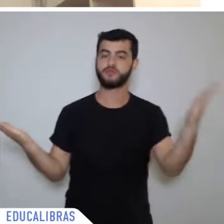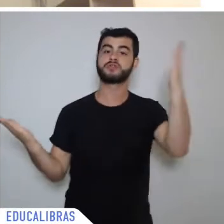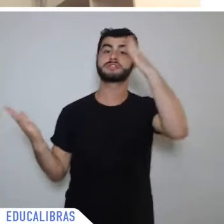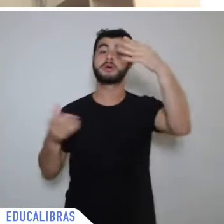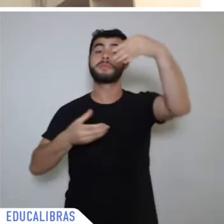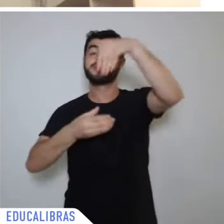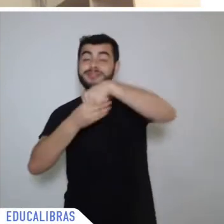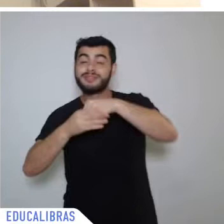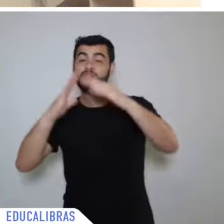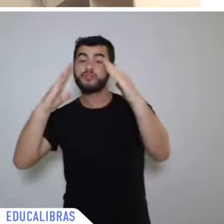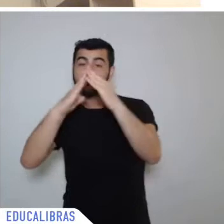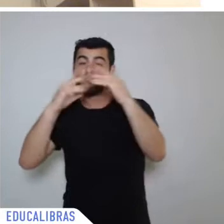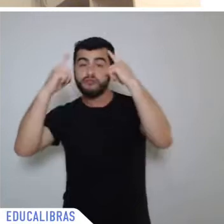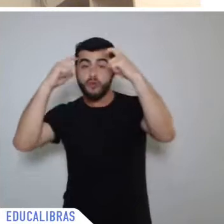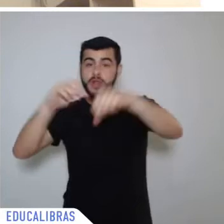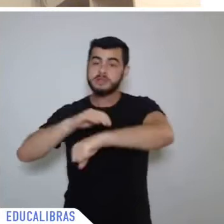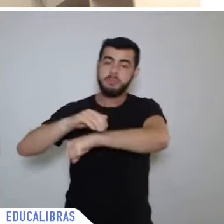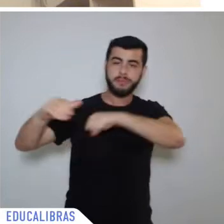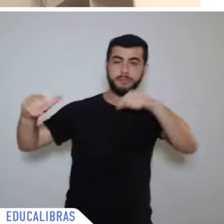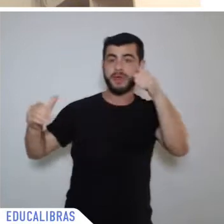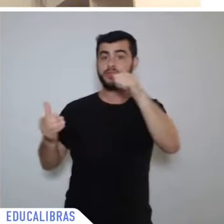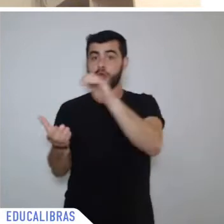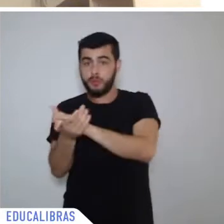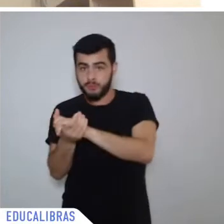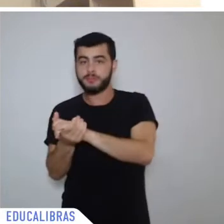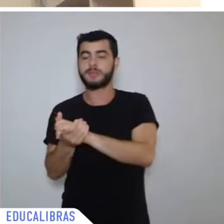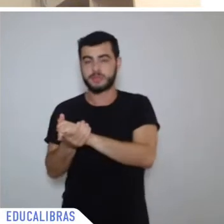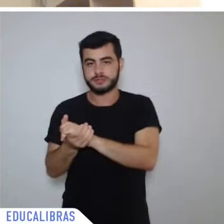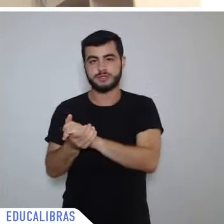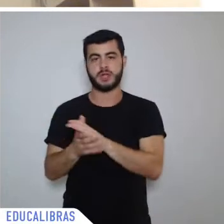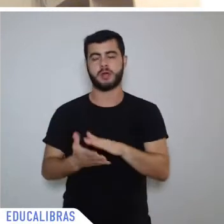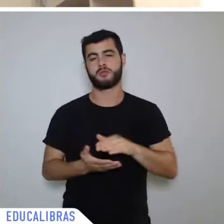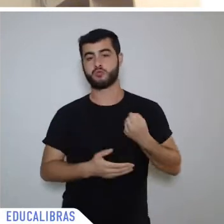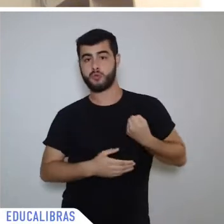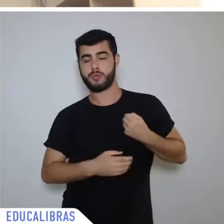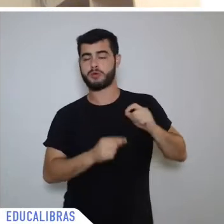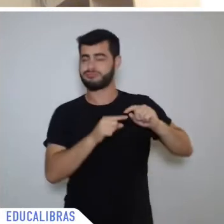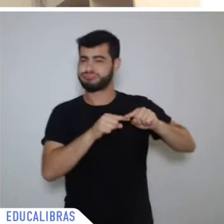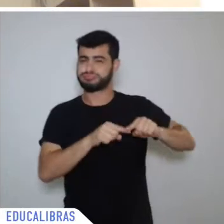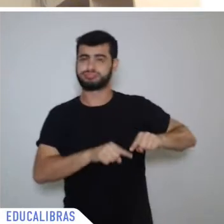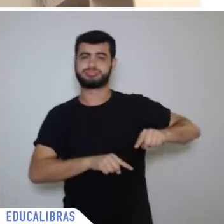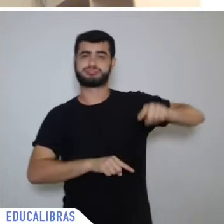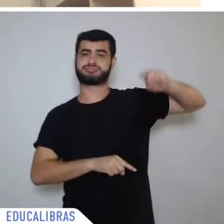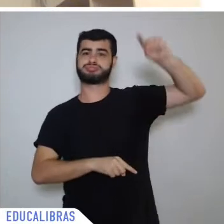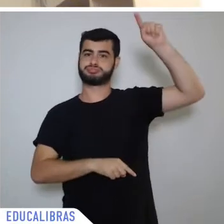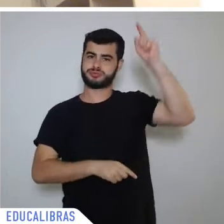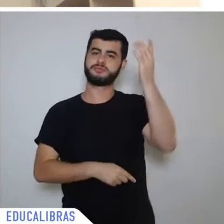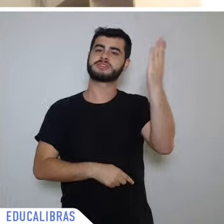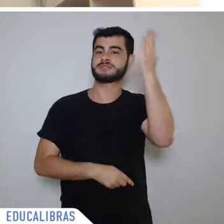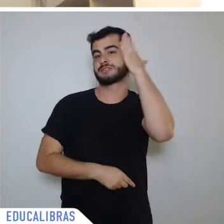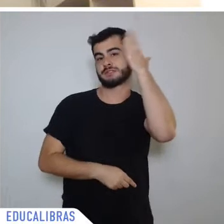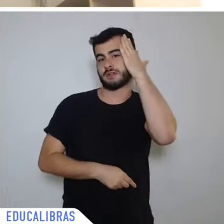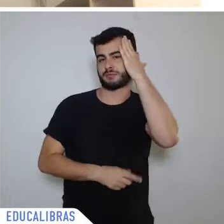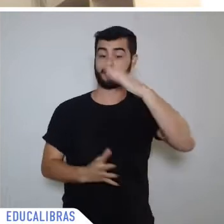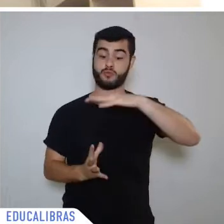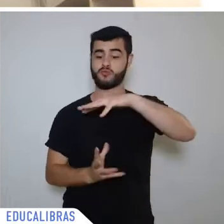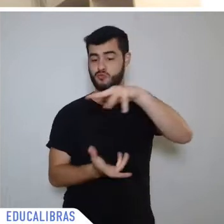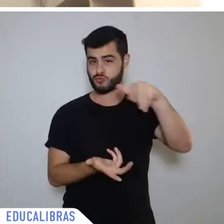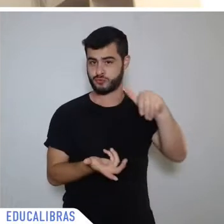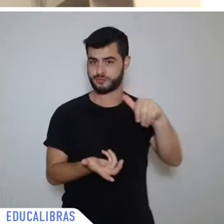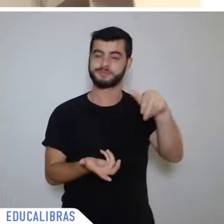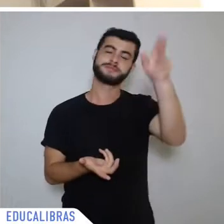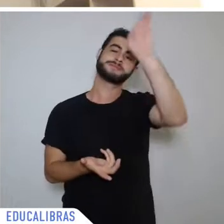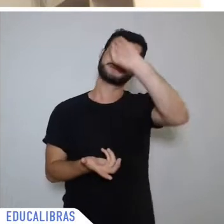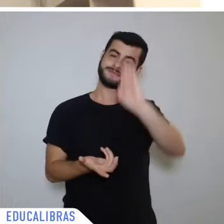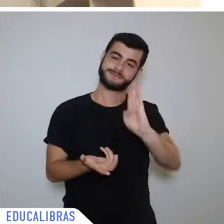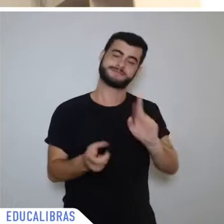the cases of domestic violence and gender inequalities have increased even more in several countries. And of course, Brazil